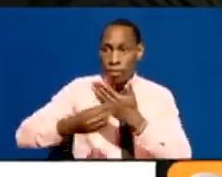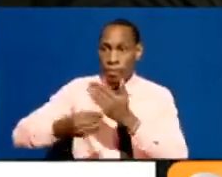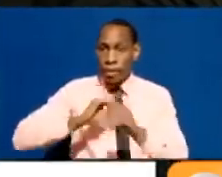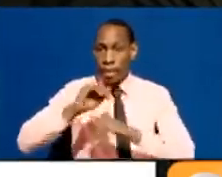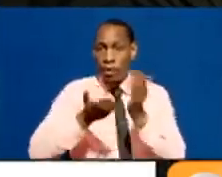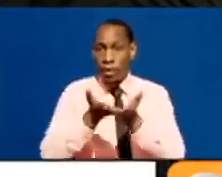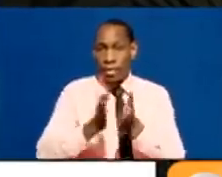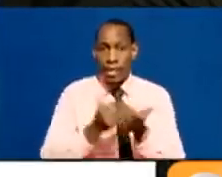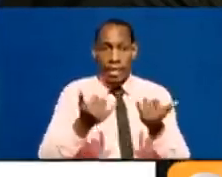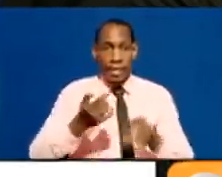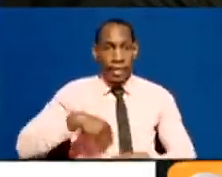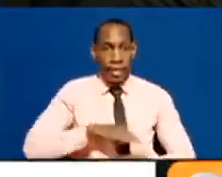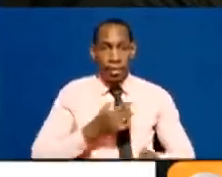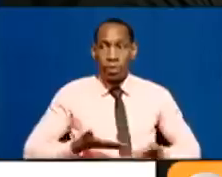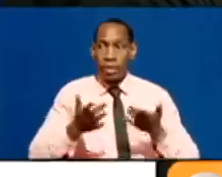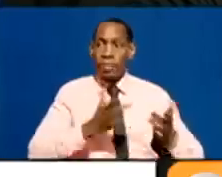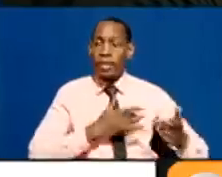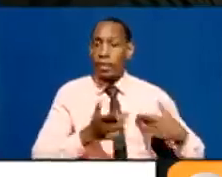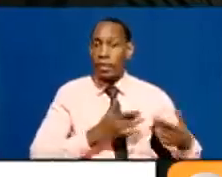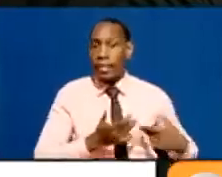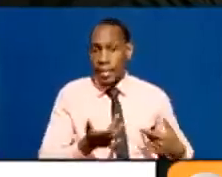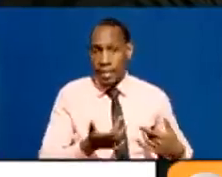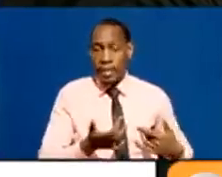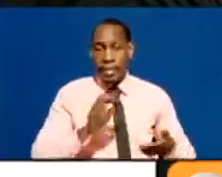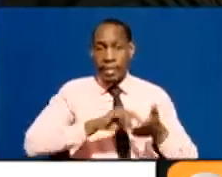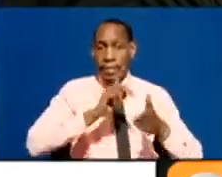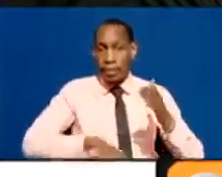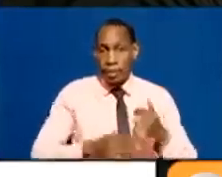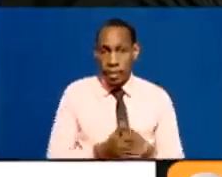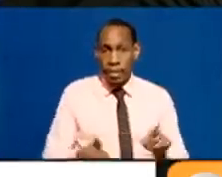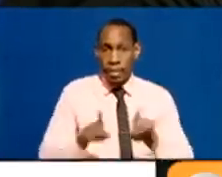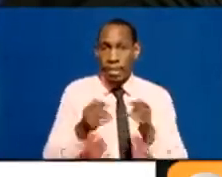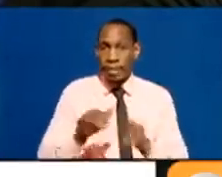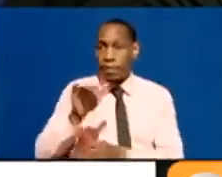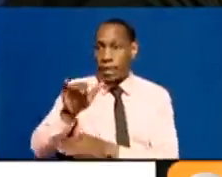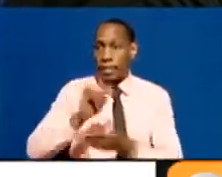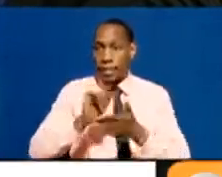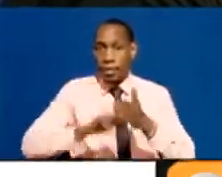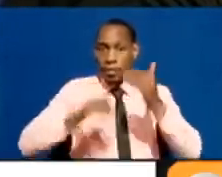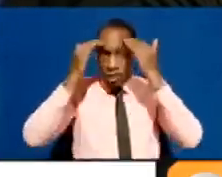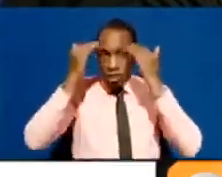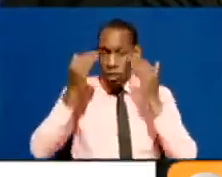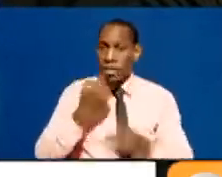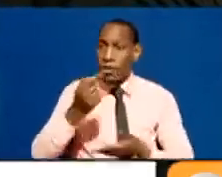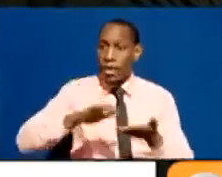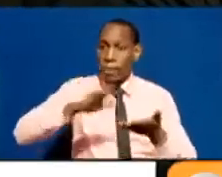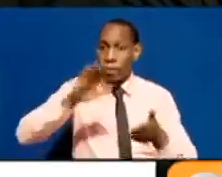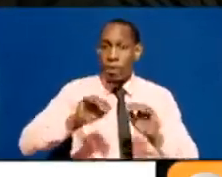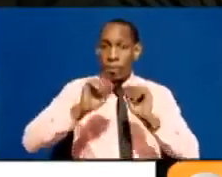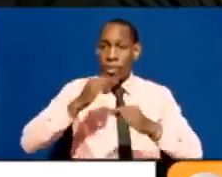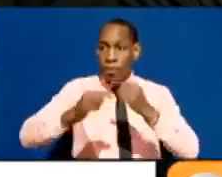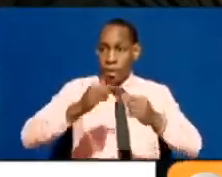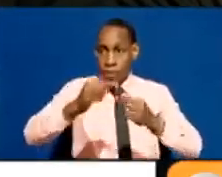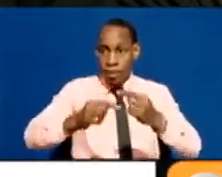server. We then expressed concerns with what that would mean, and we asked that the court then gives guidance so that as we